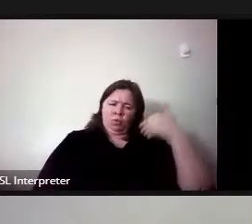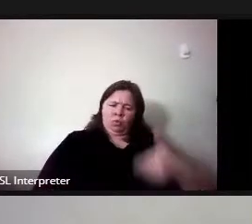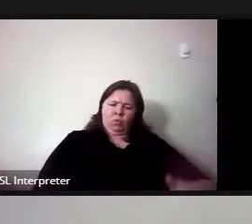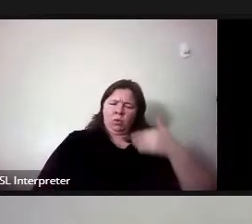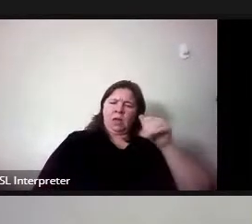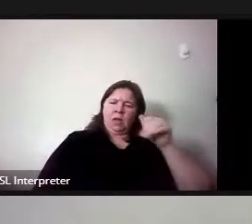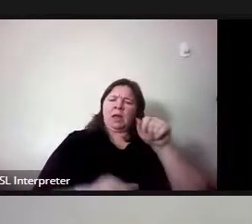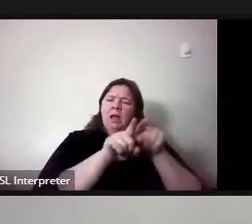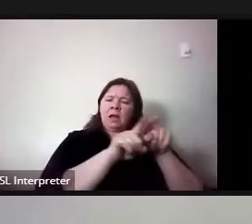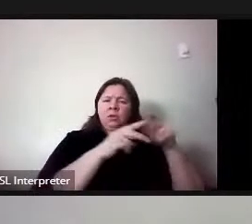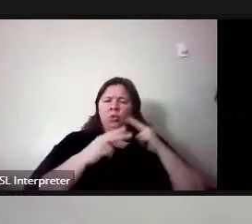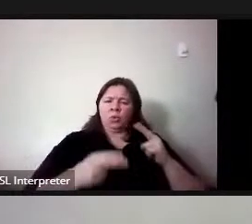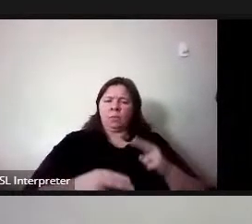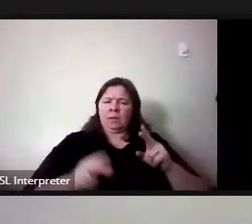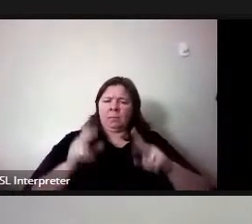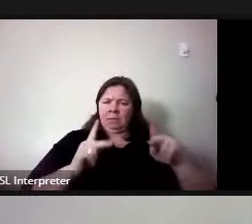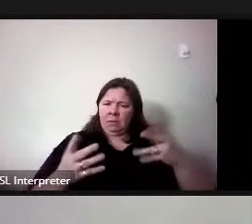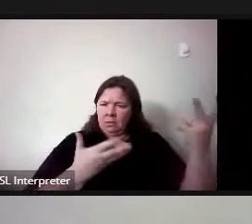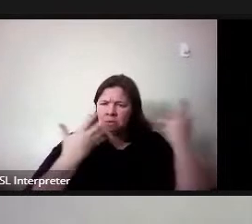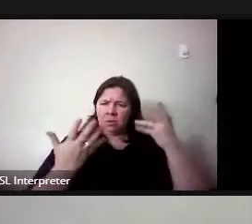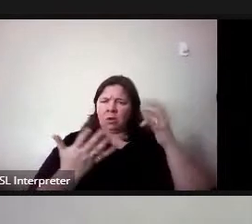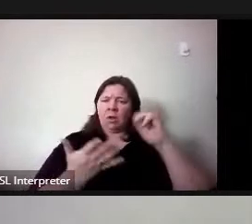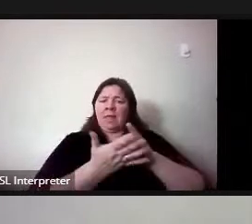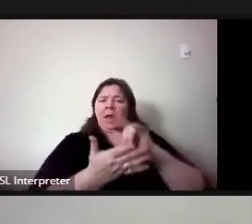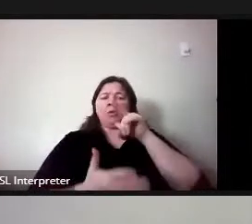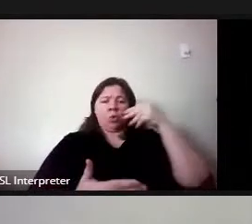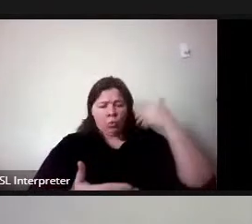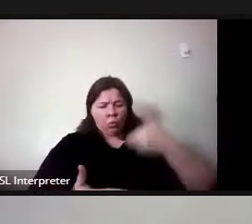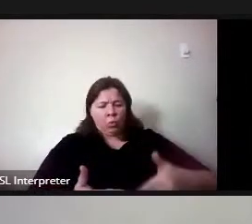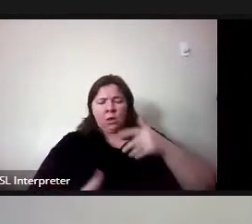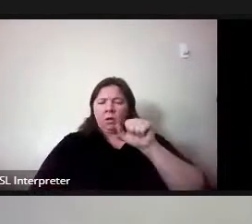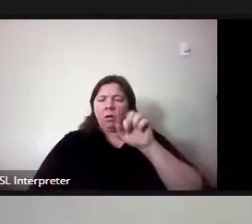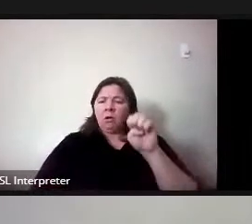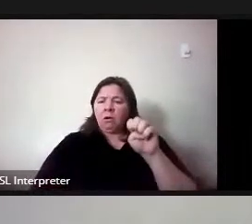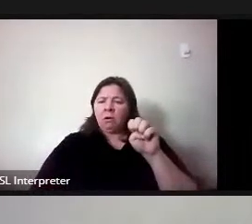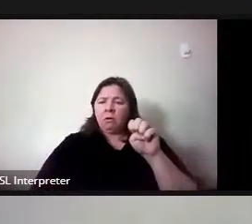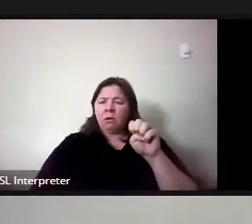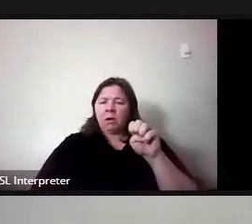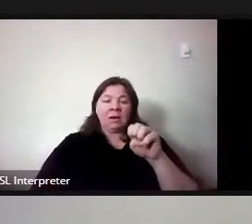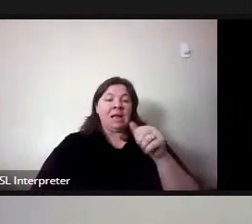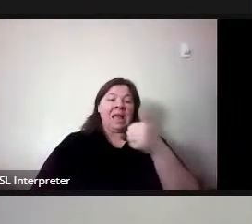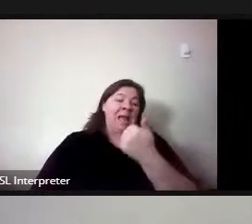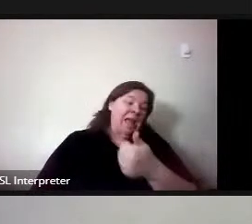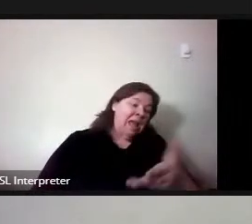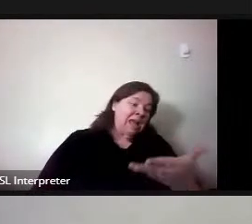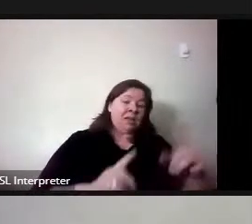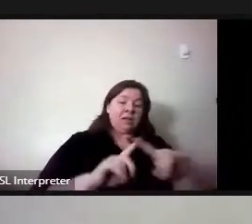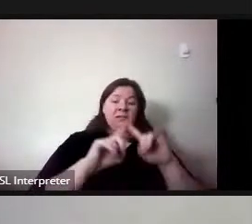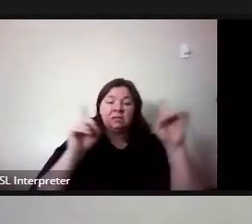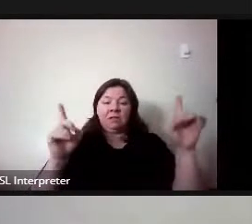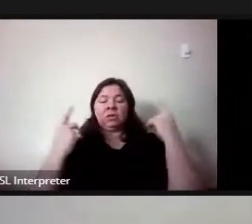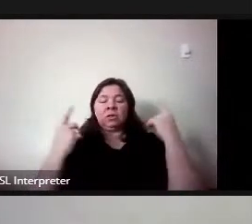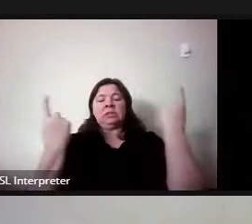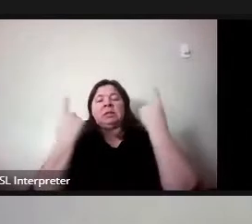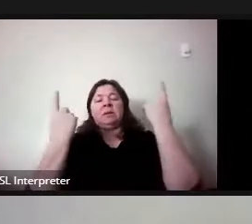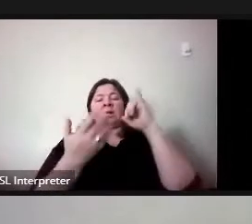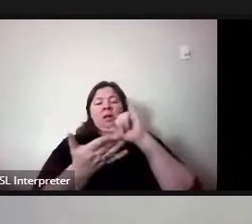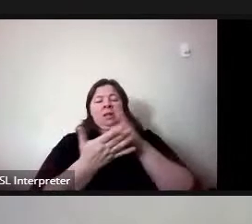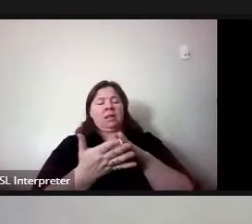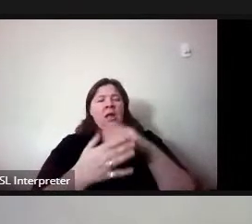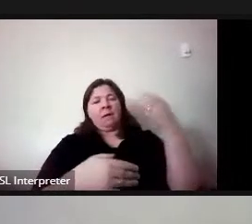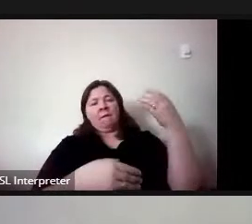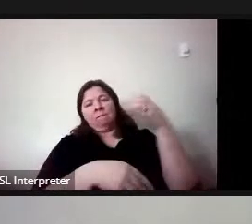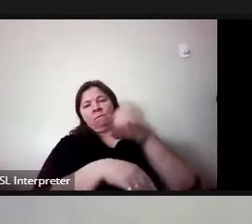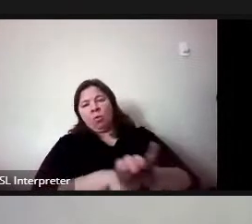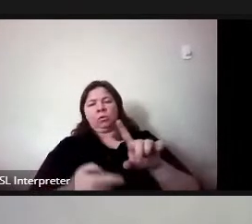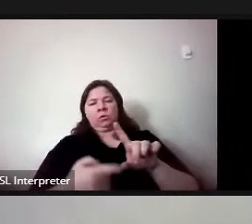human beings. That is who we are. Anything different is something that is forced